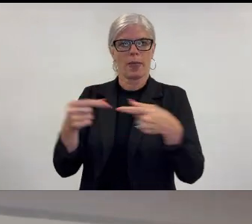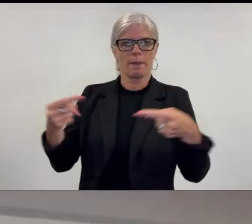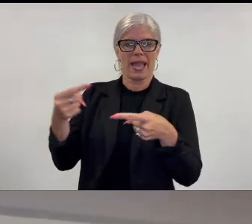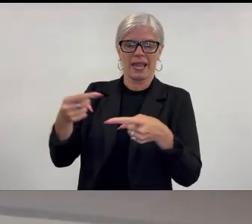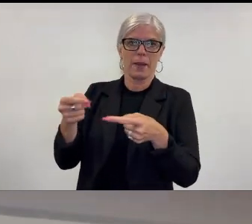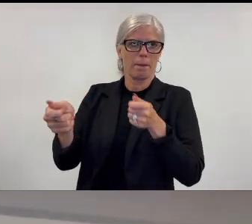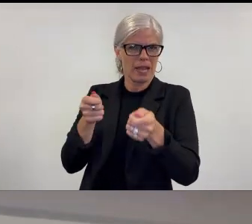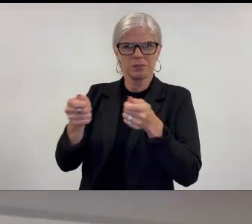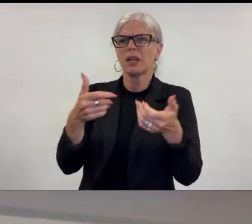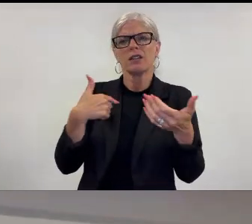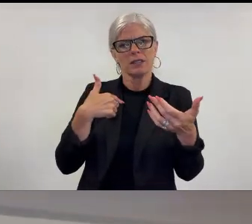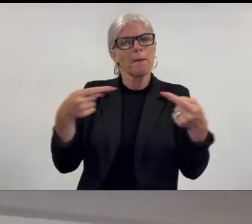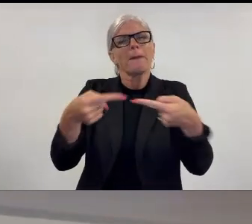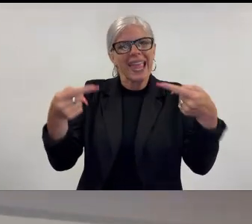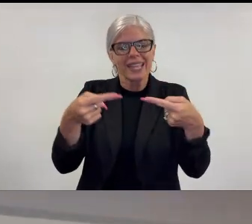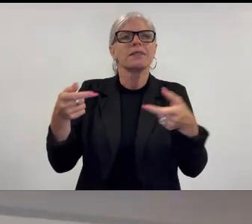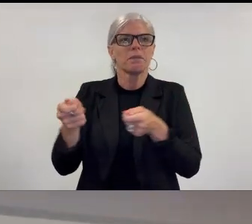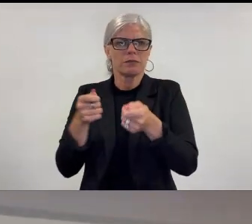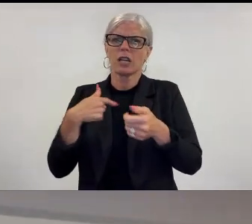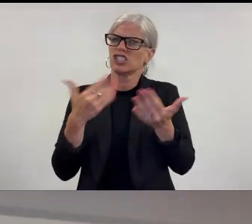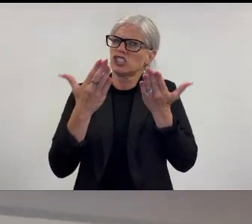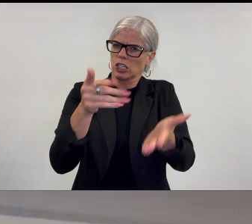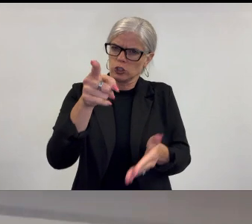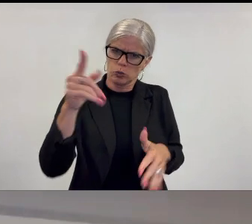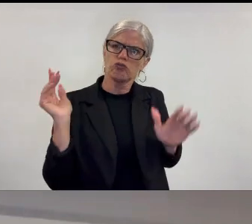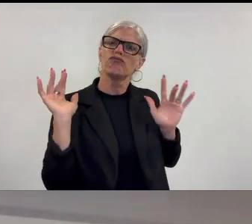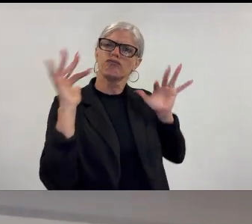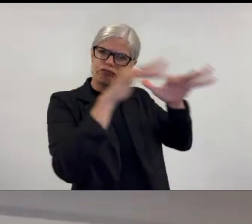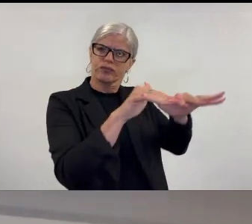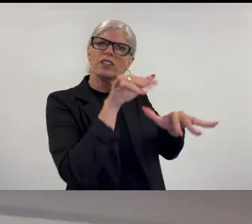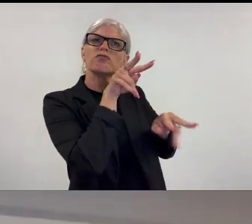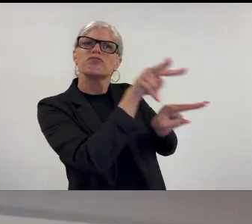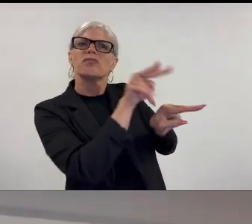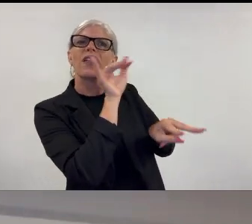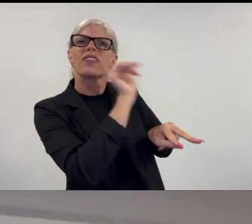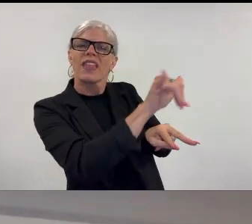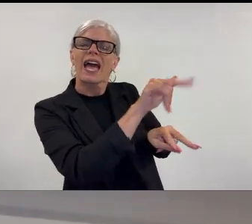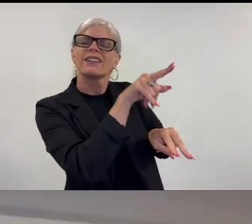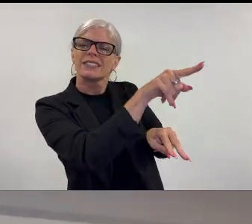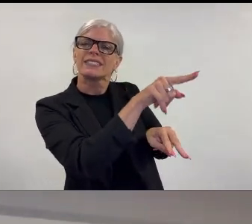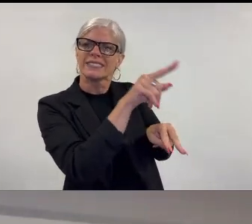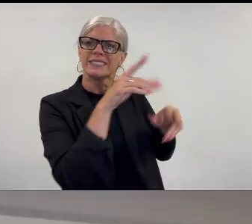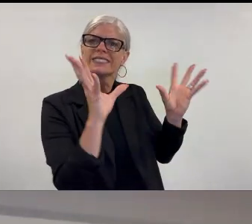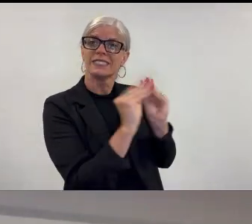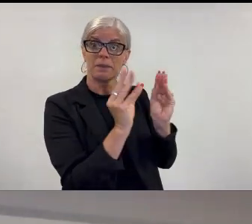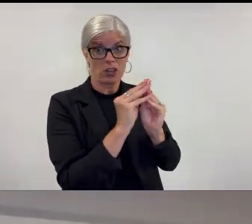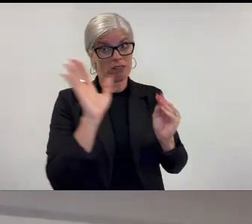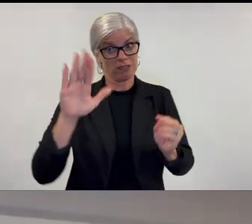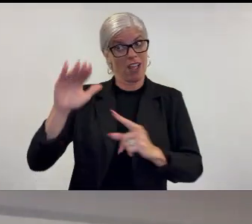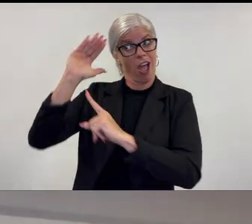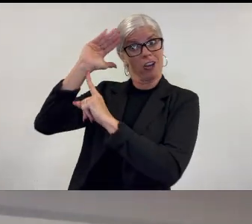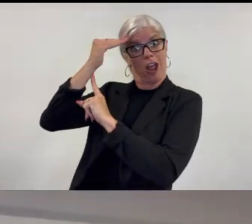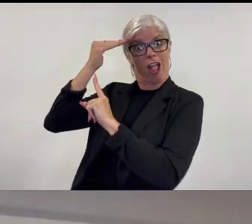known in pain management. So yeah, please go to and join us in the seminar. Knowledge